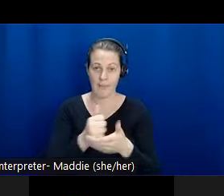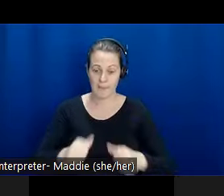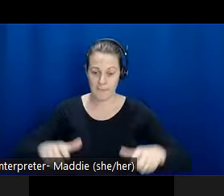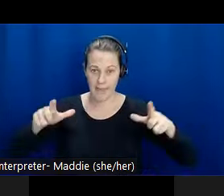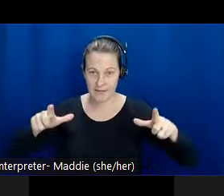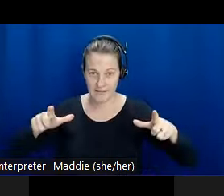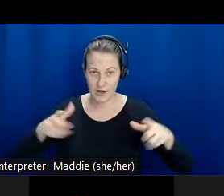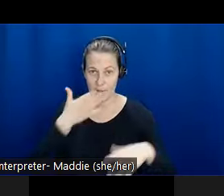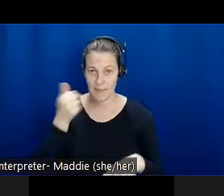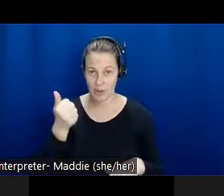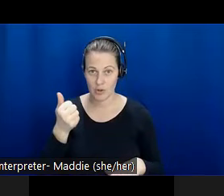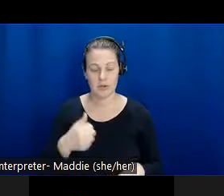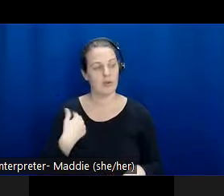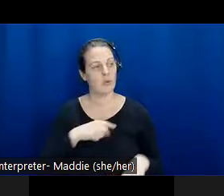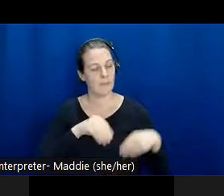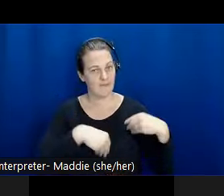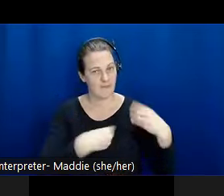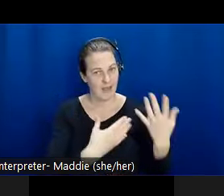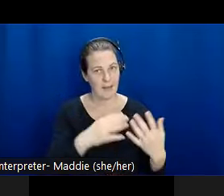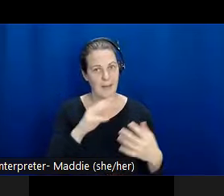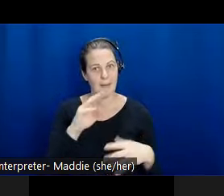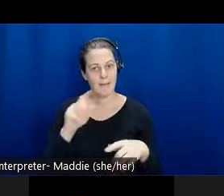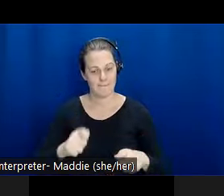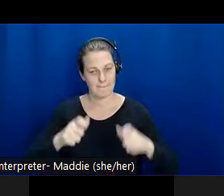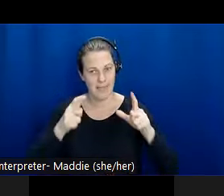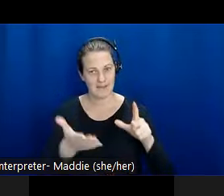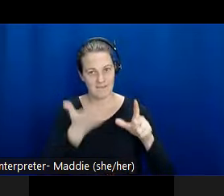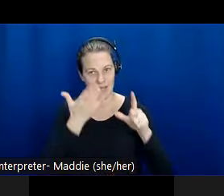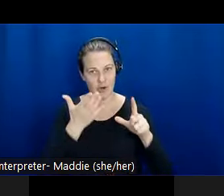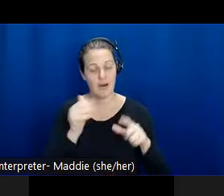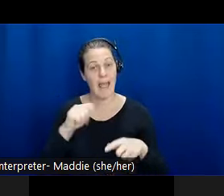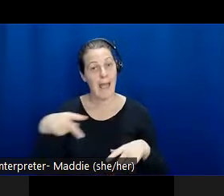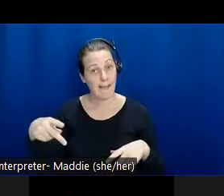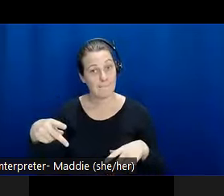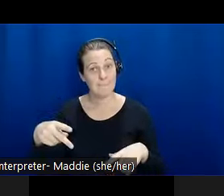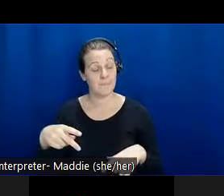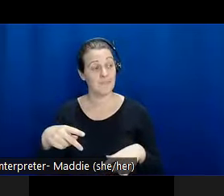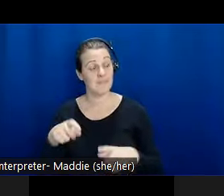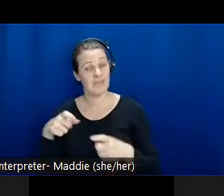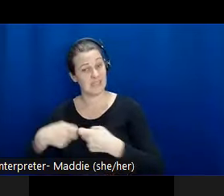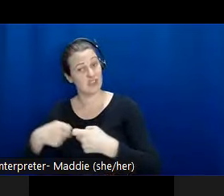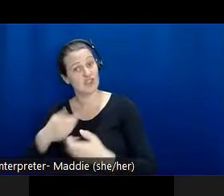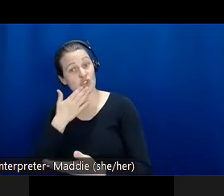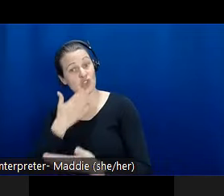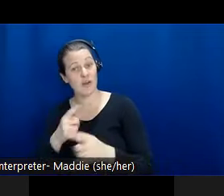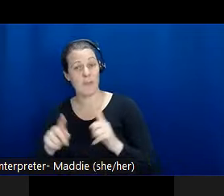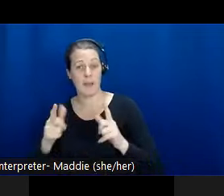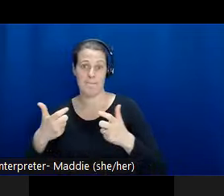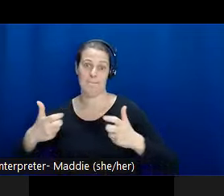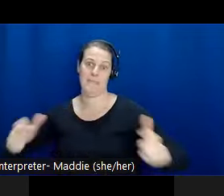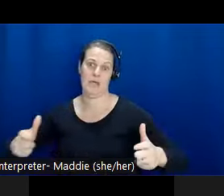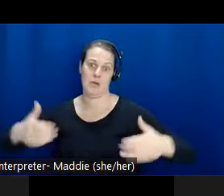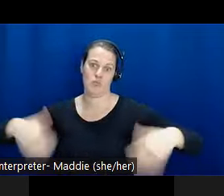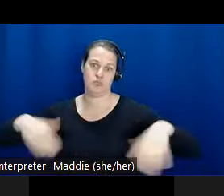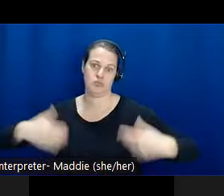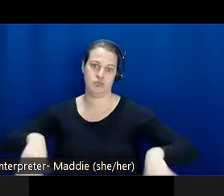magnification apps, and this was because even though the digital magnifier is wonderful, it was a little bit bulky because of the size that she